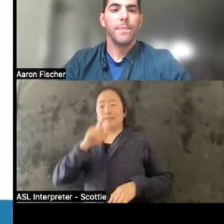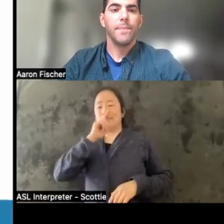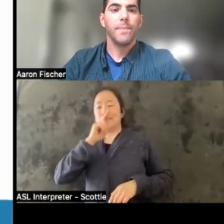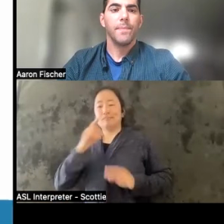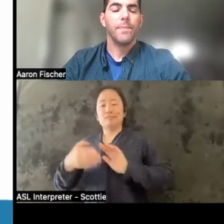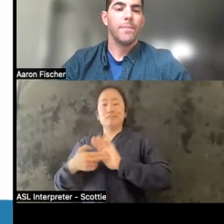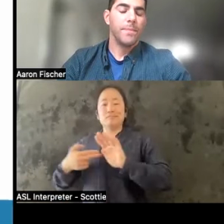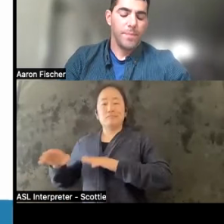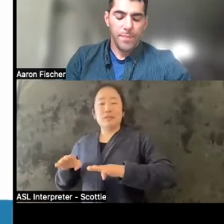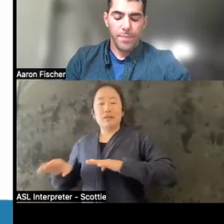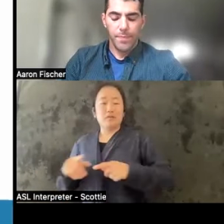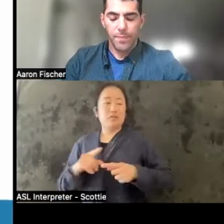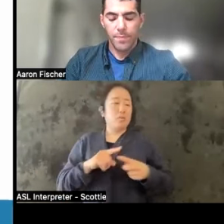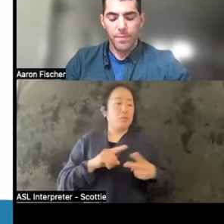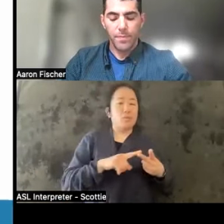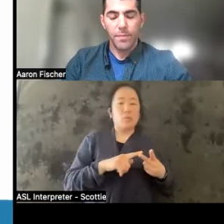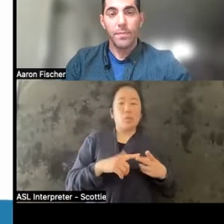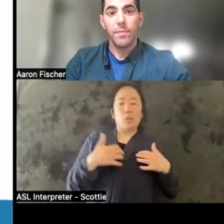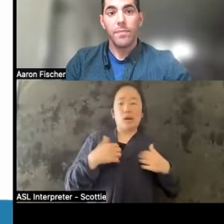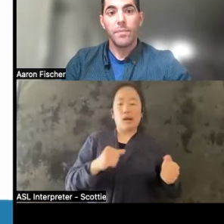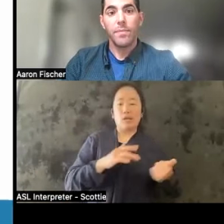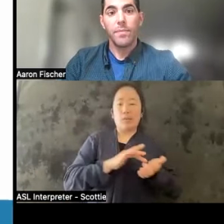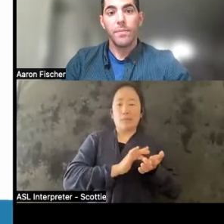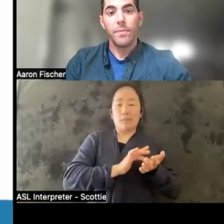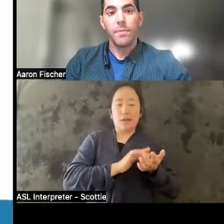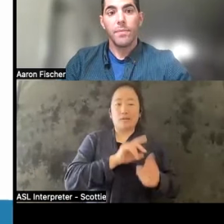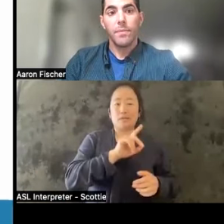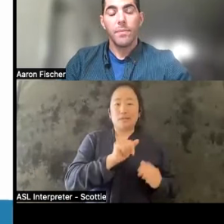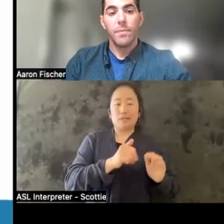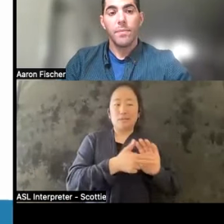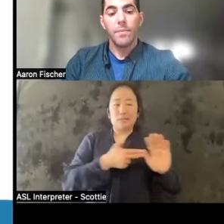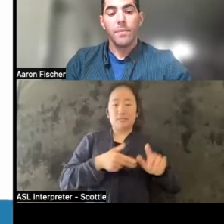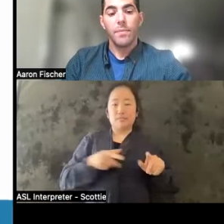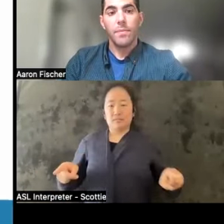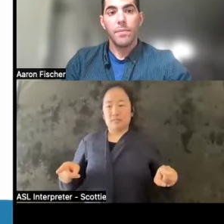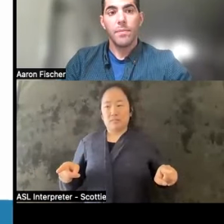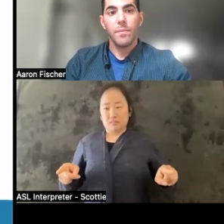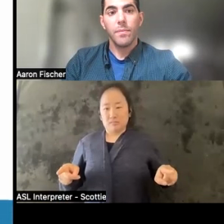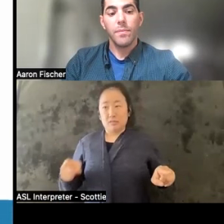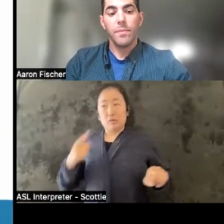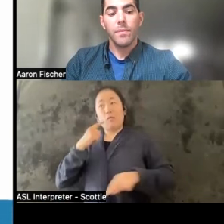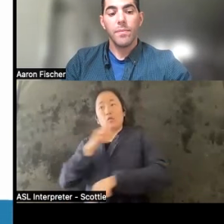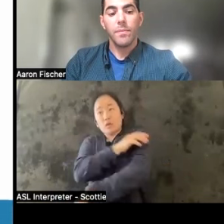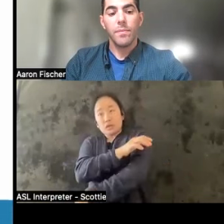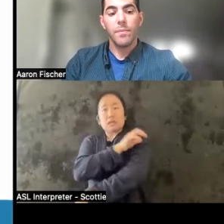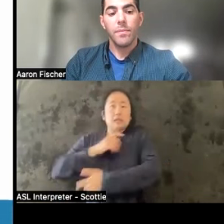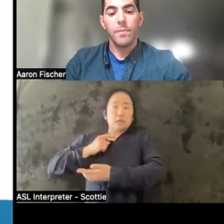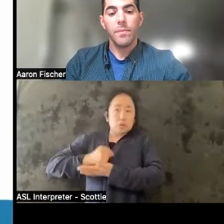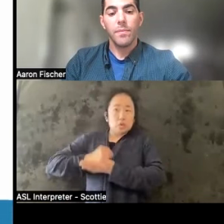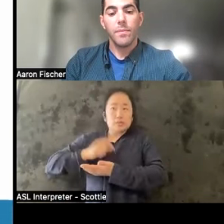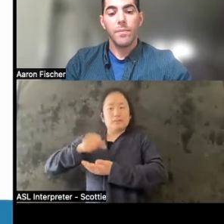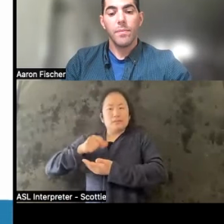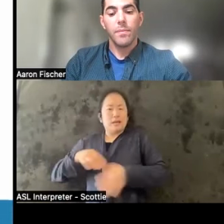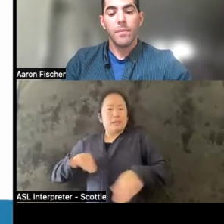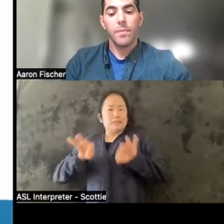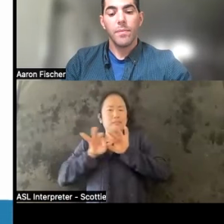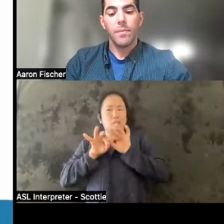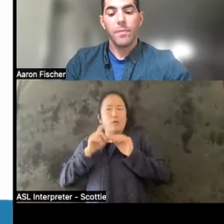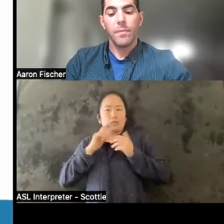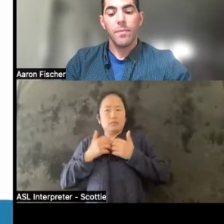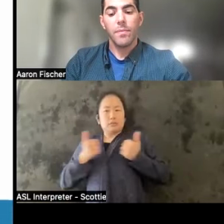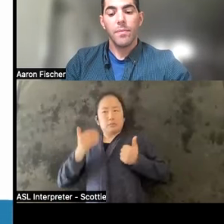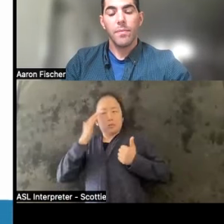or a medical disability. That may be relevant for clinical purposes, for treatment options, but it's really not determinative